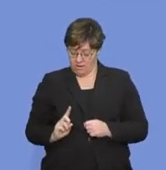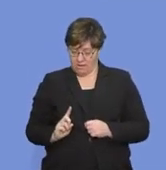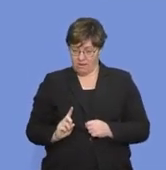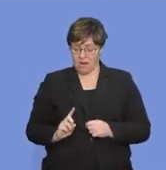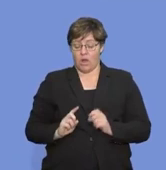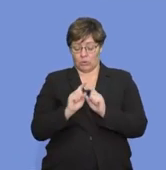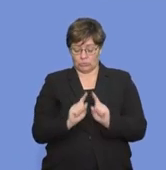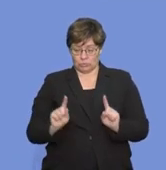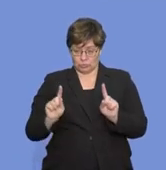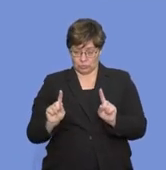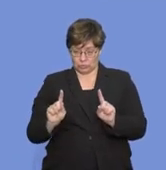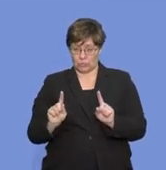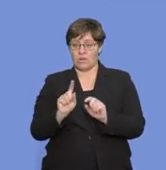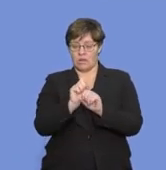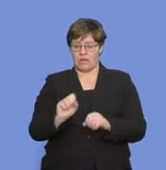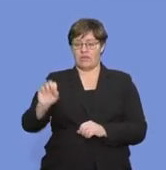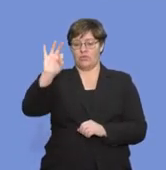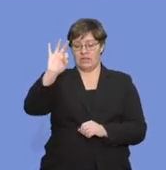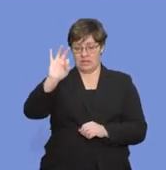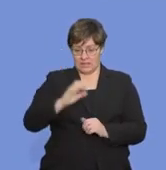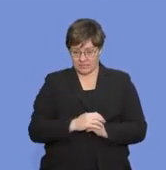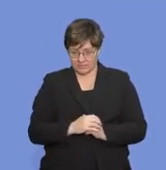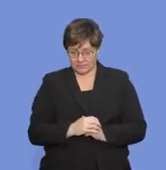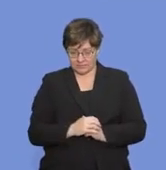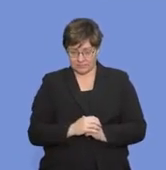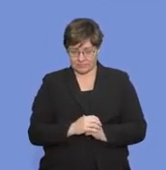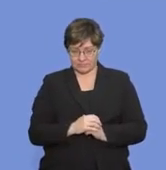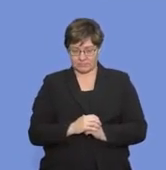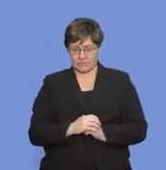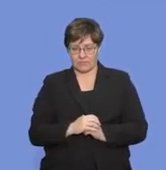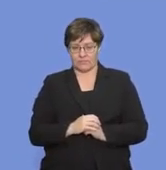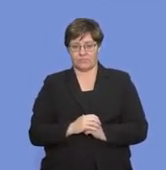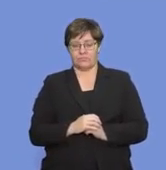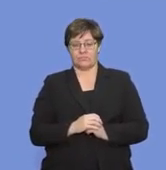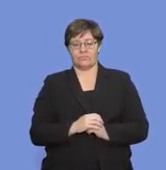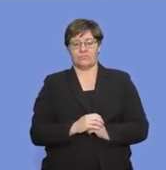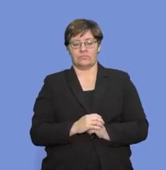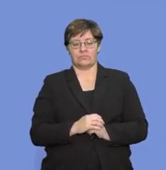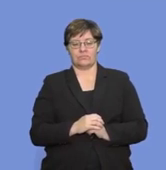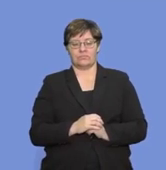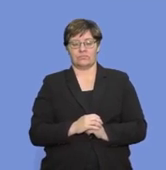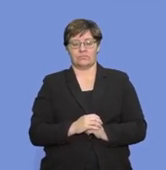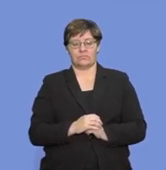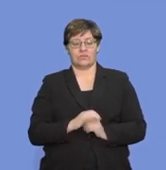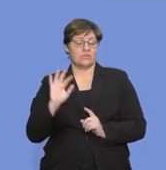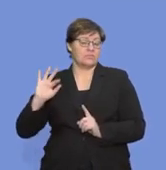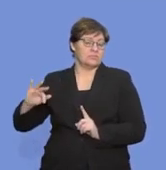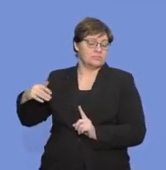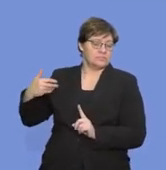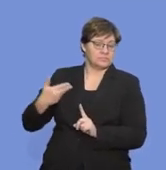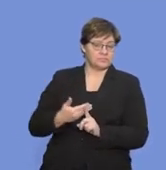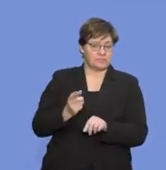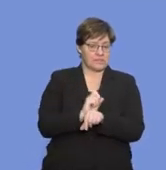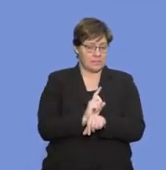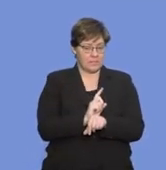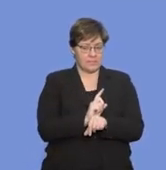with 1 population, and we now have 3 different species. All right, so over